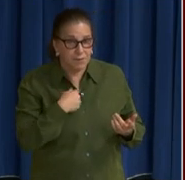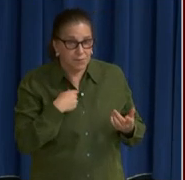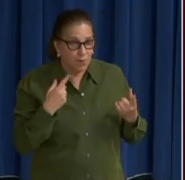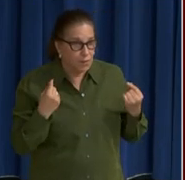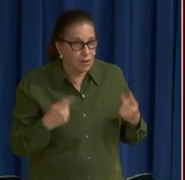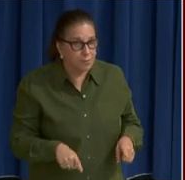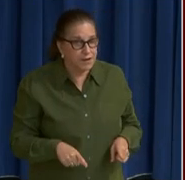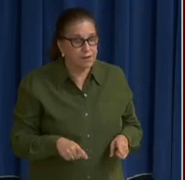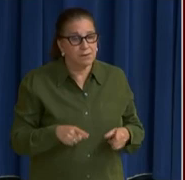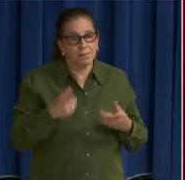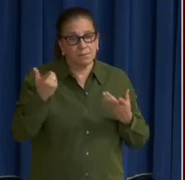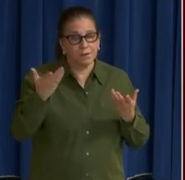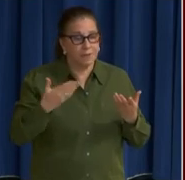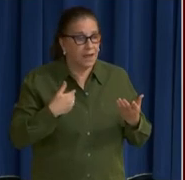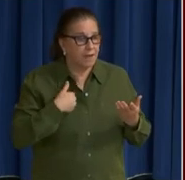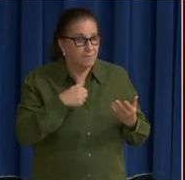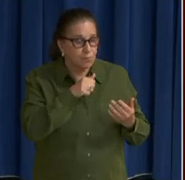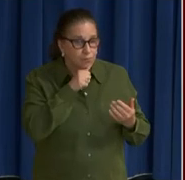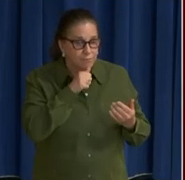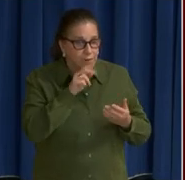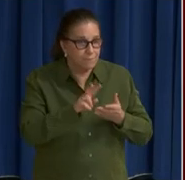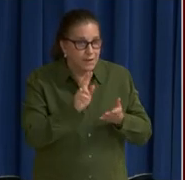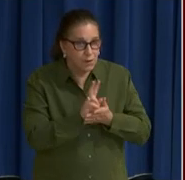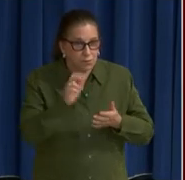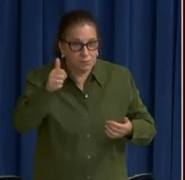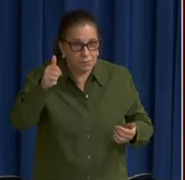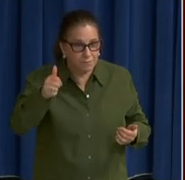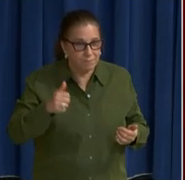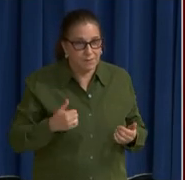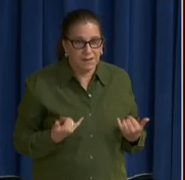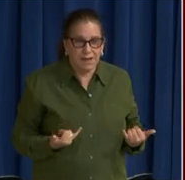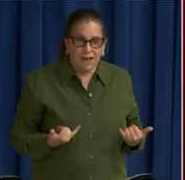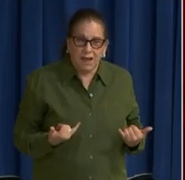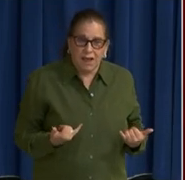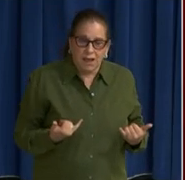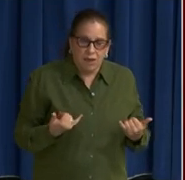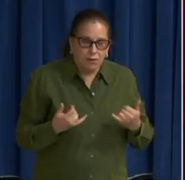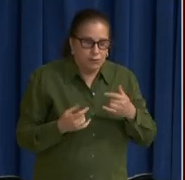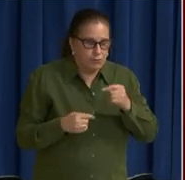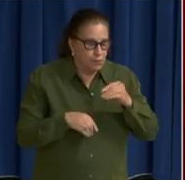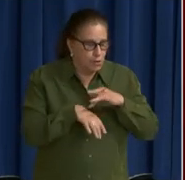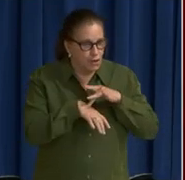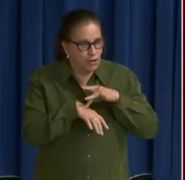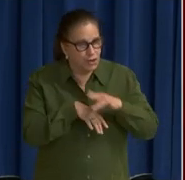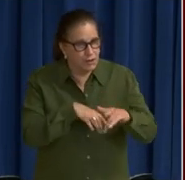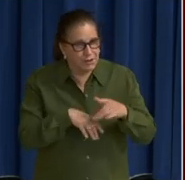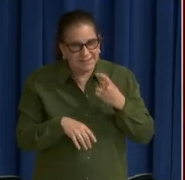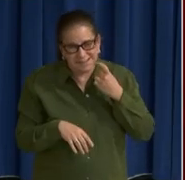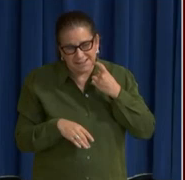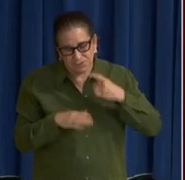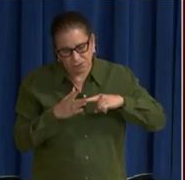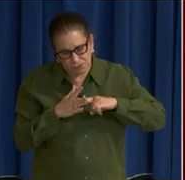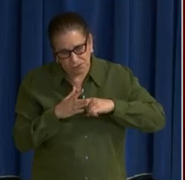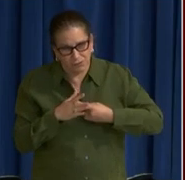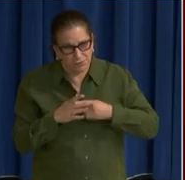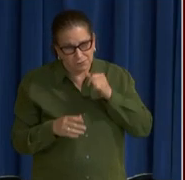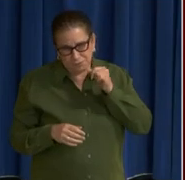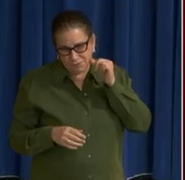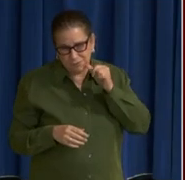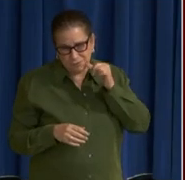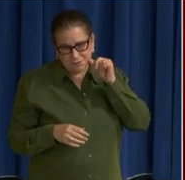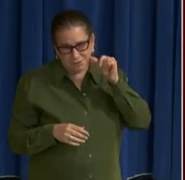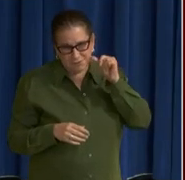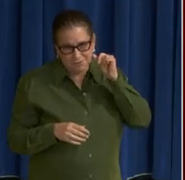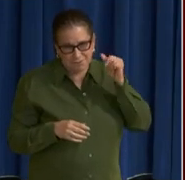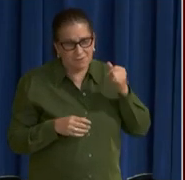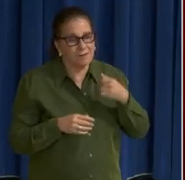this point. We are in the infancy stages of an investigation. All we have is some statements and a video. There's a lot of work yet